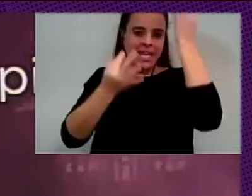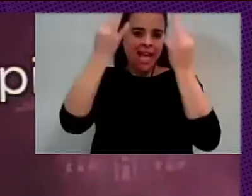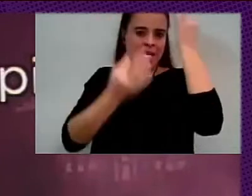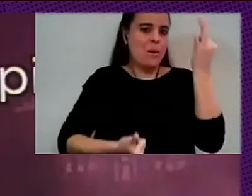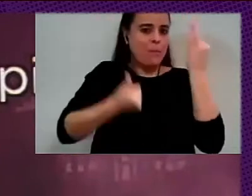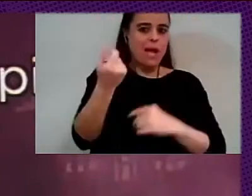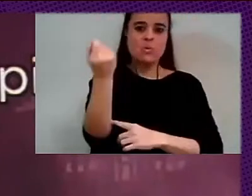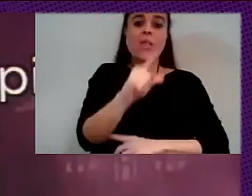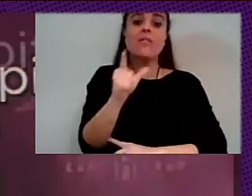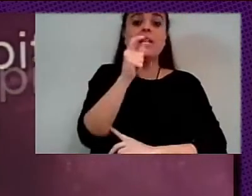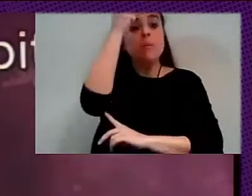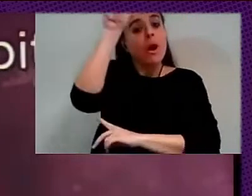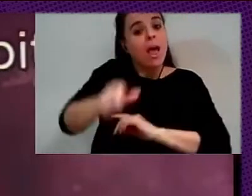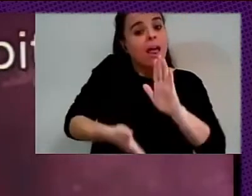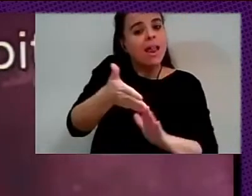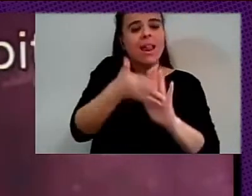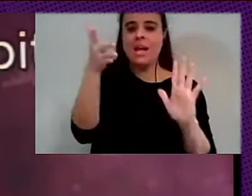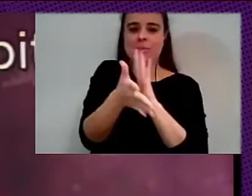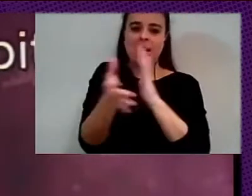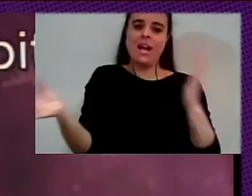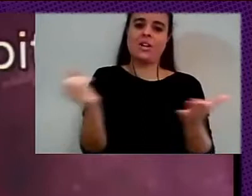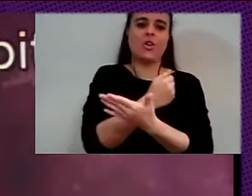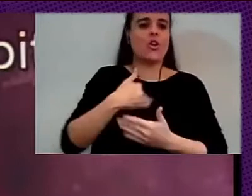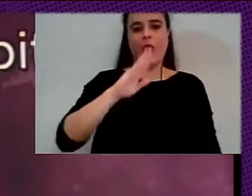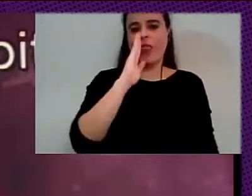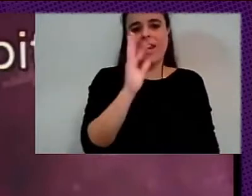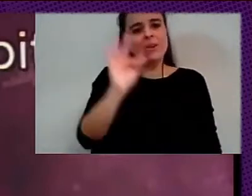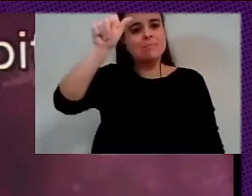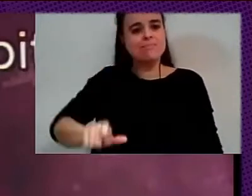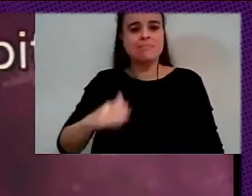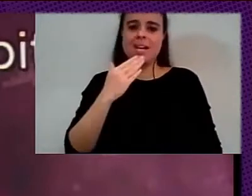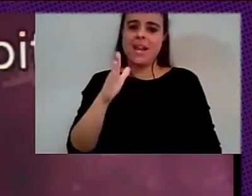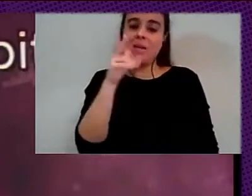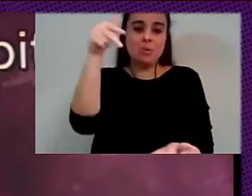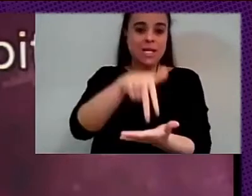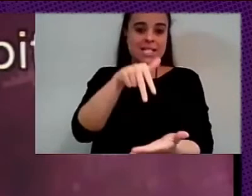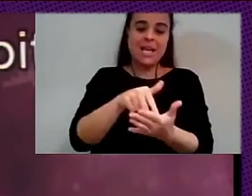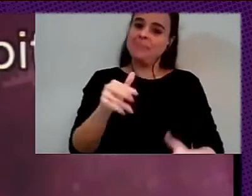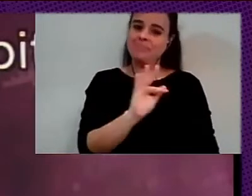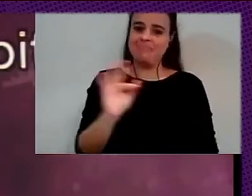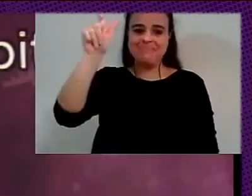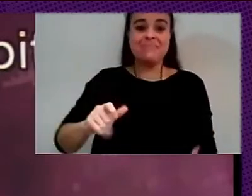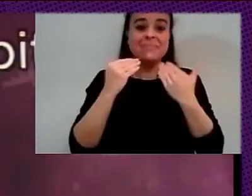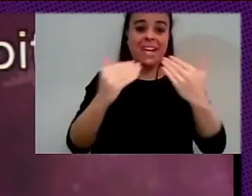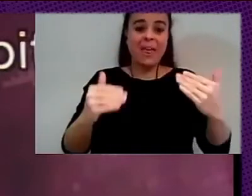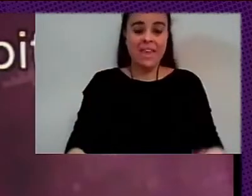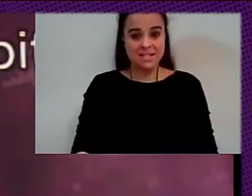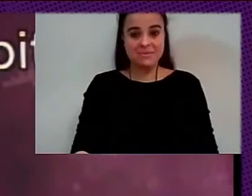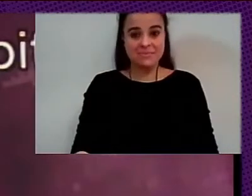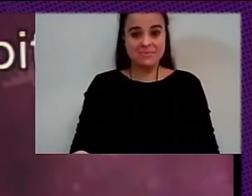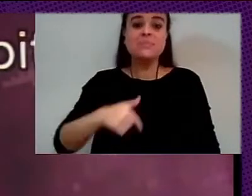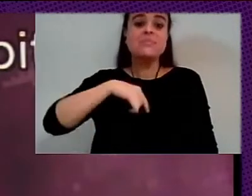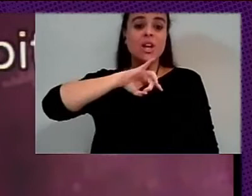Michael. And again, okay. Thank you very much. Okay, thank you, and I'm excited to be here. So let me